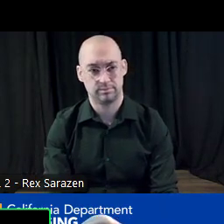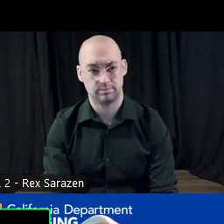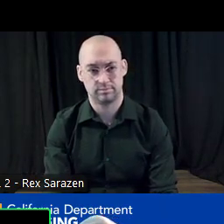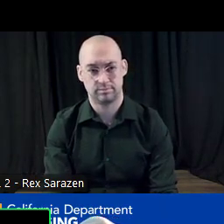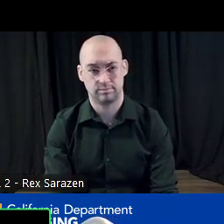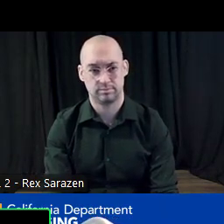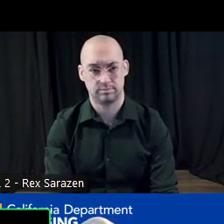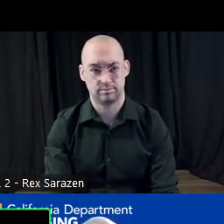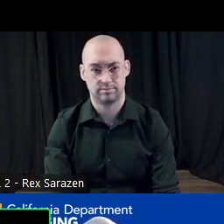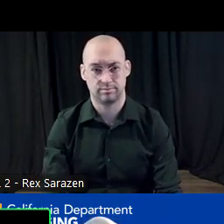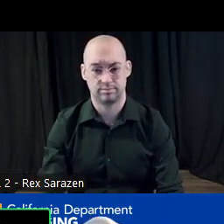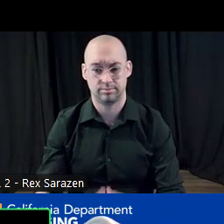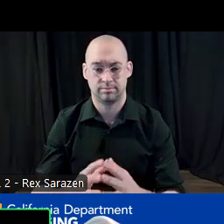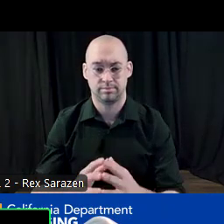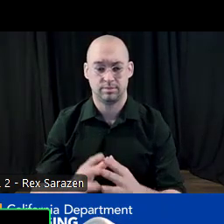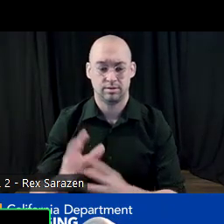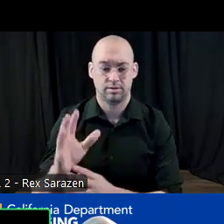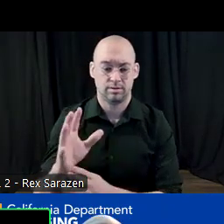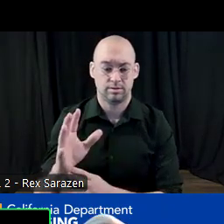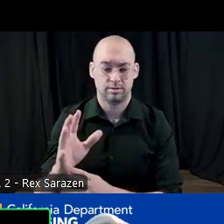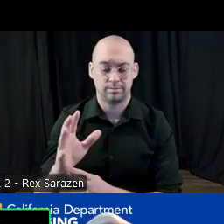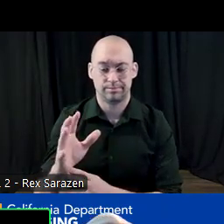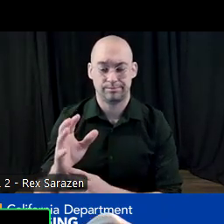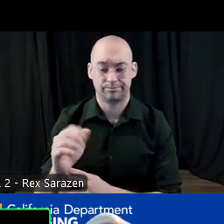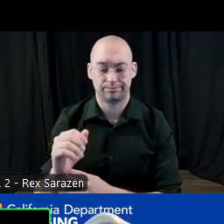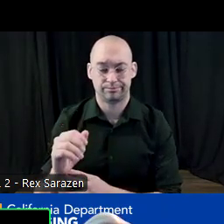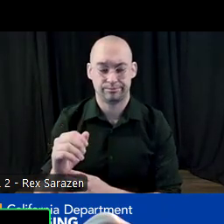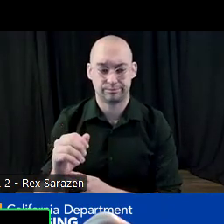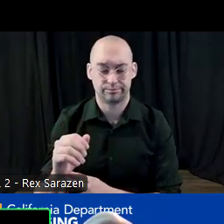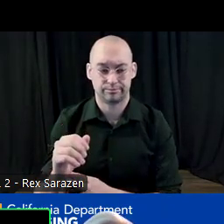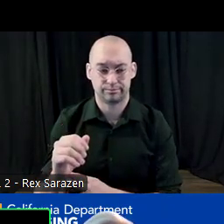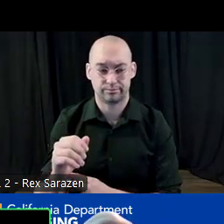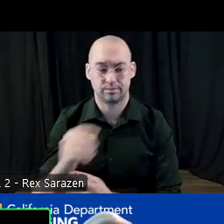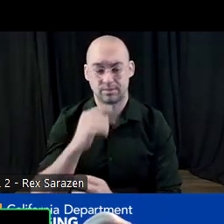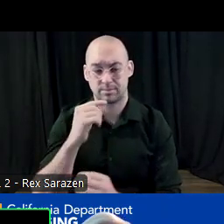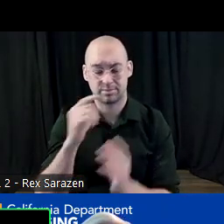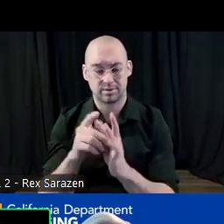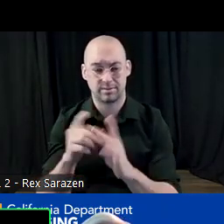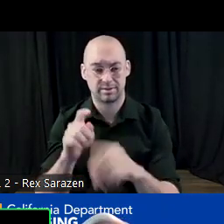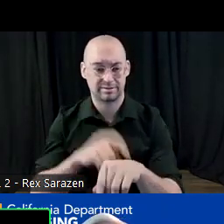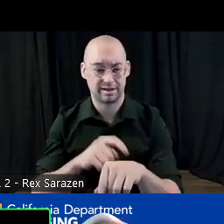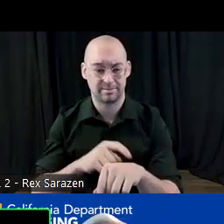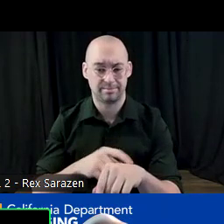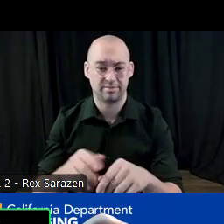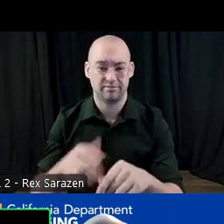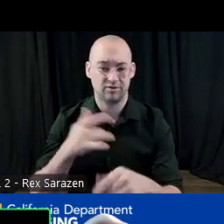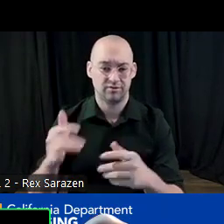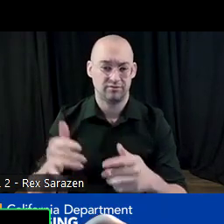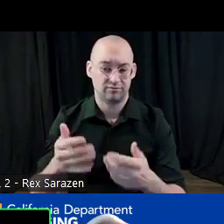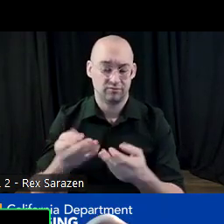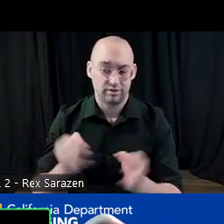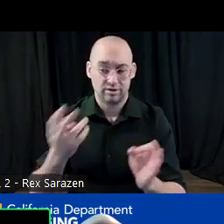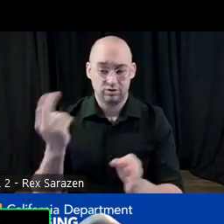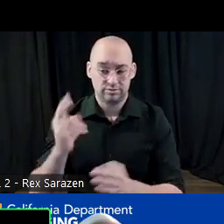Again, this is our public comment period. Feel free to use your raised hand icon or press